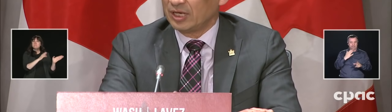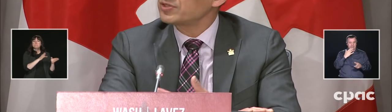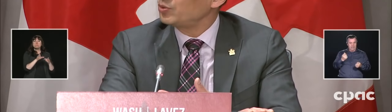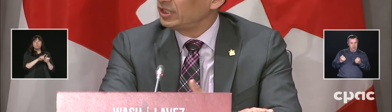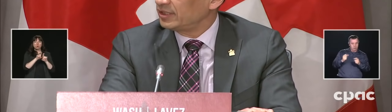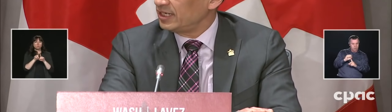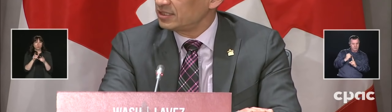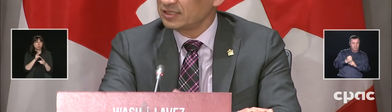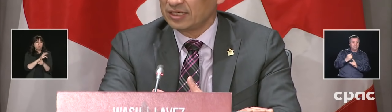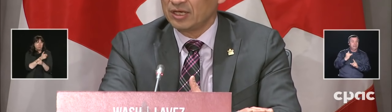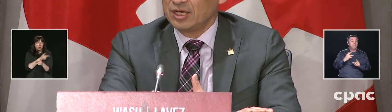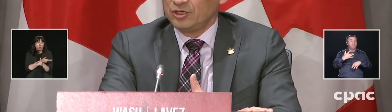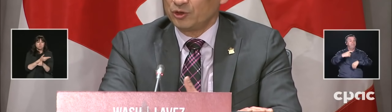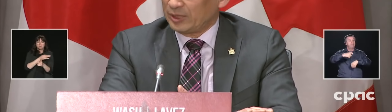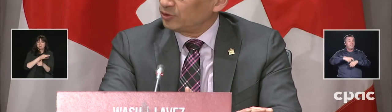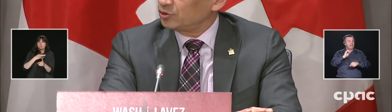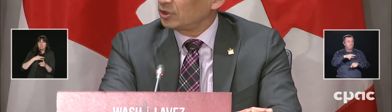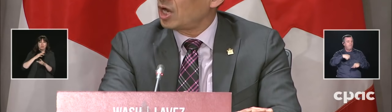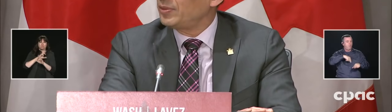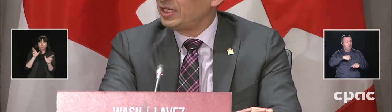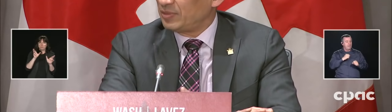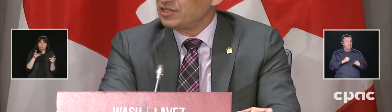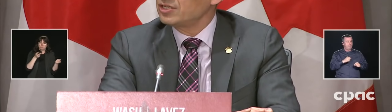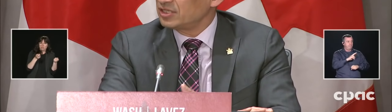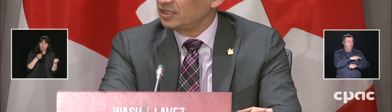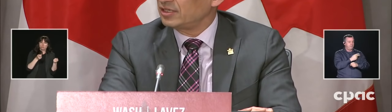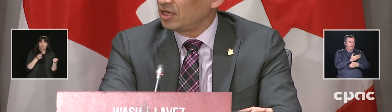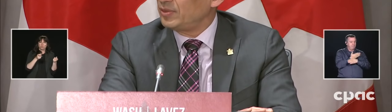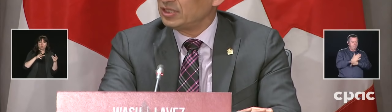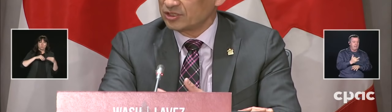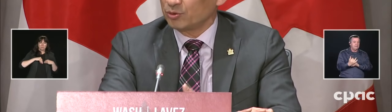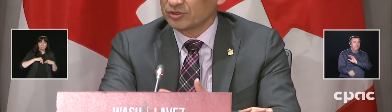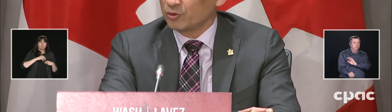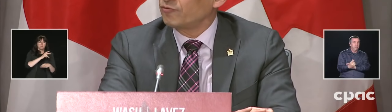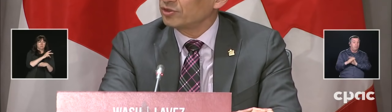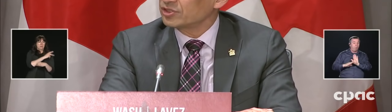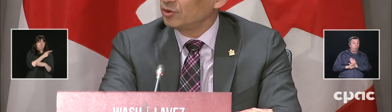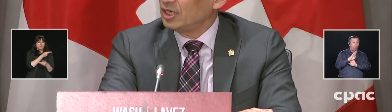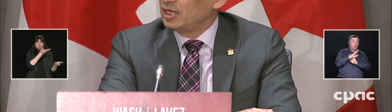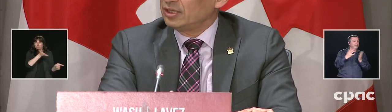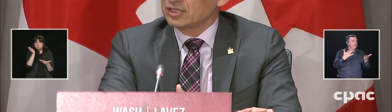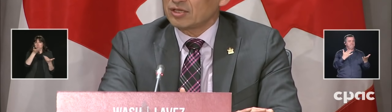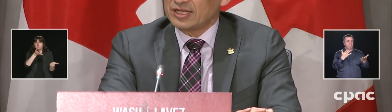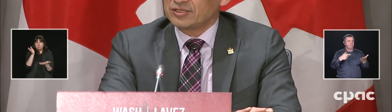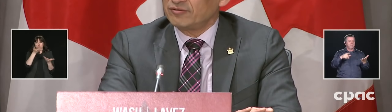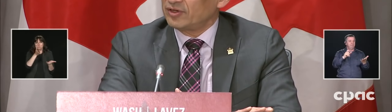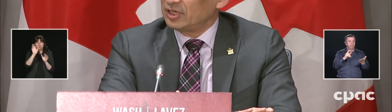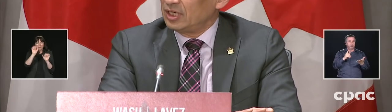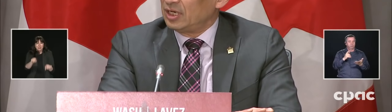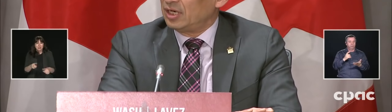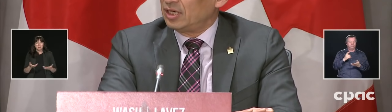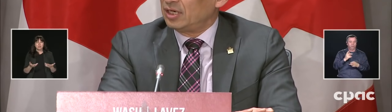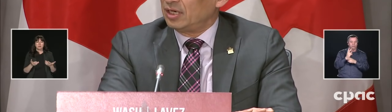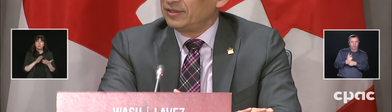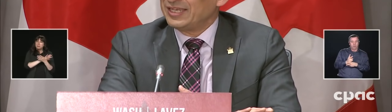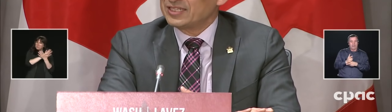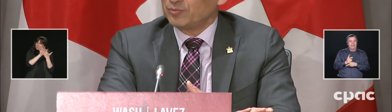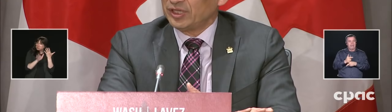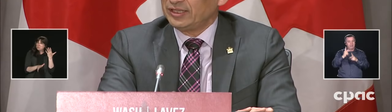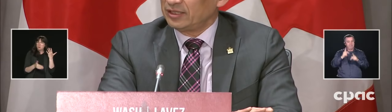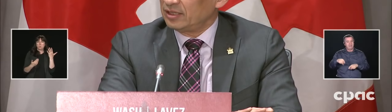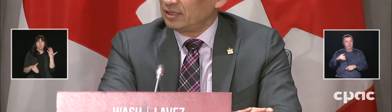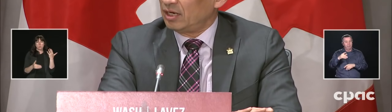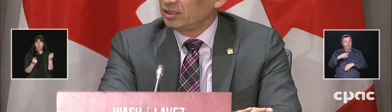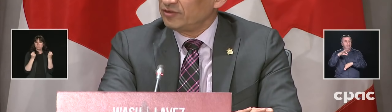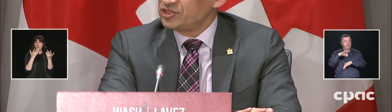there be an upswing in cases, that you're able to accommodate patients that come in and so on and so forth. So there's lots of things